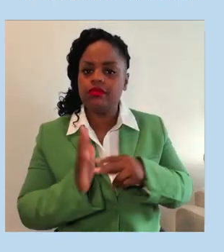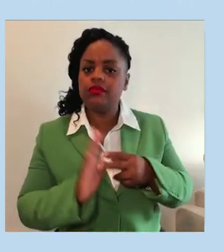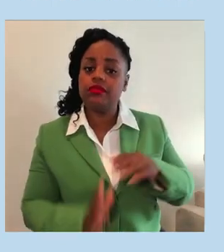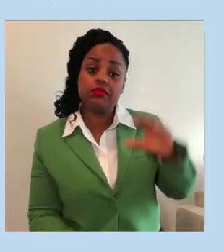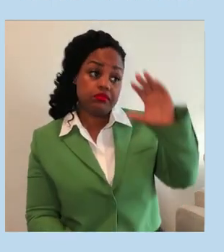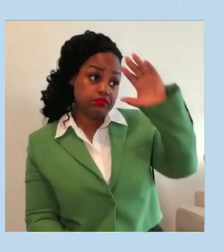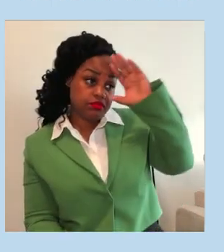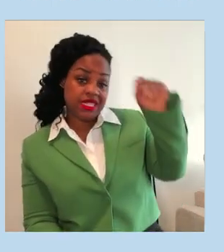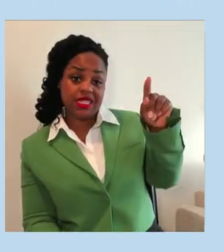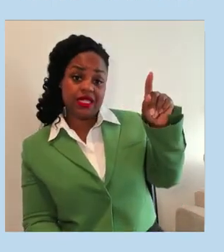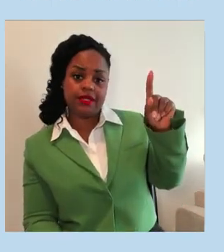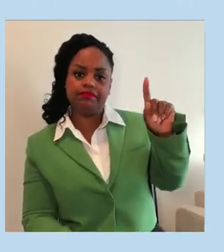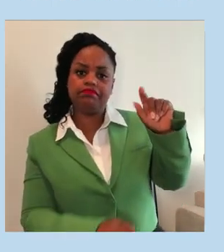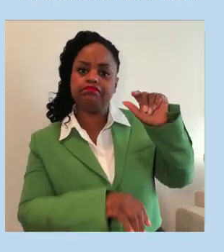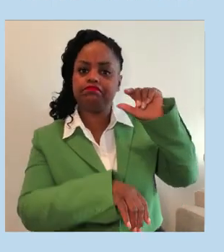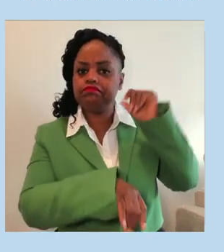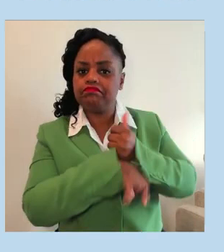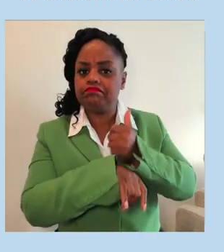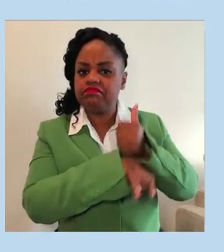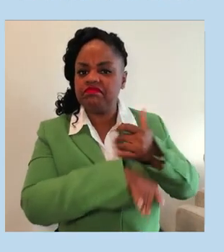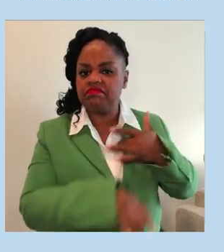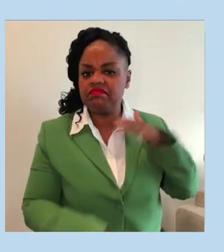are not necessarily meant to suit.